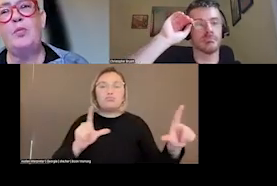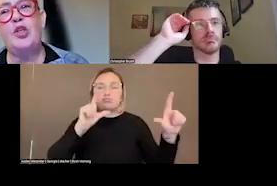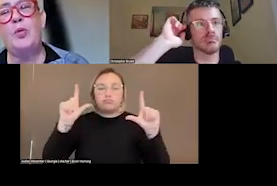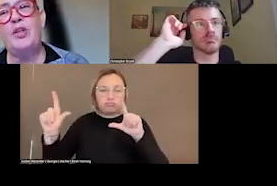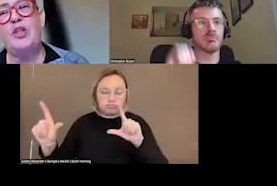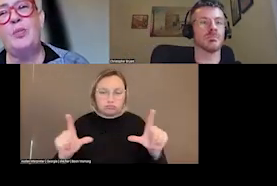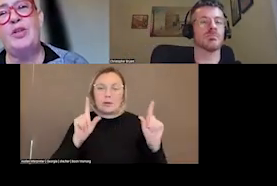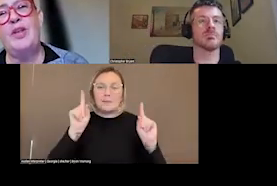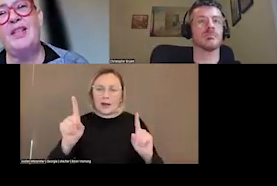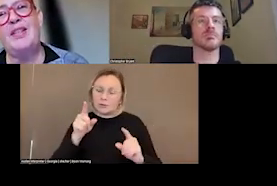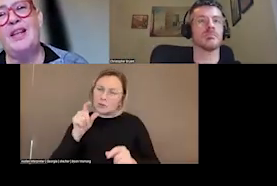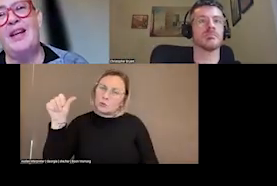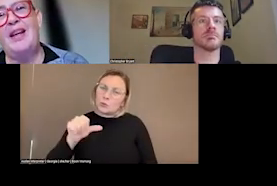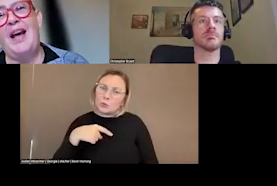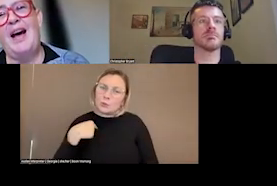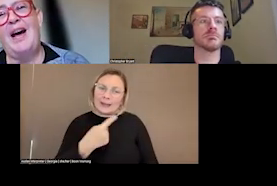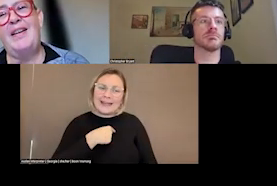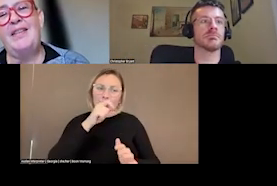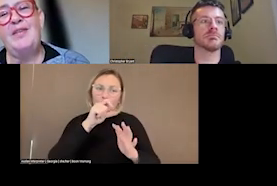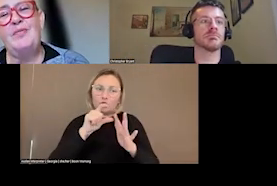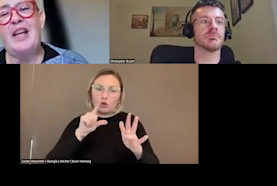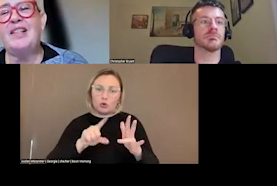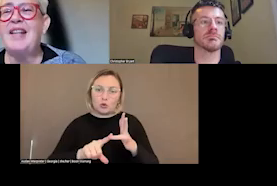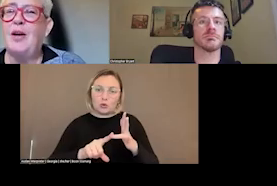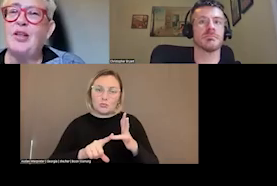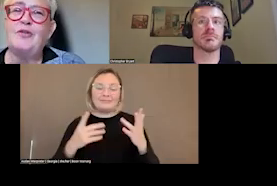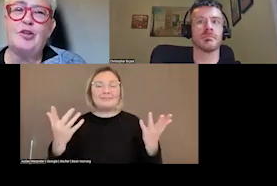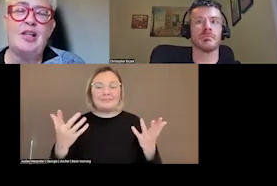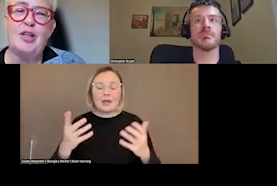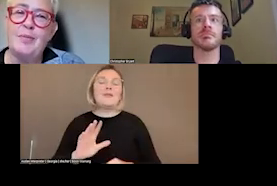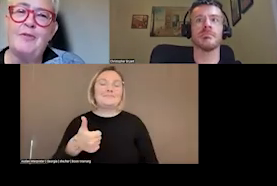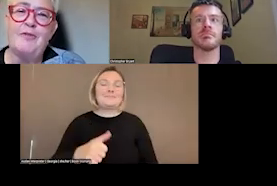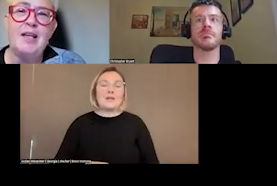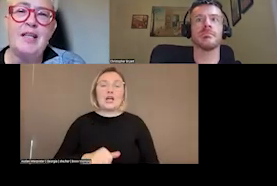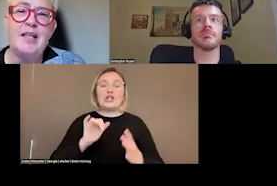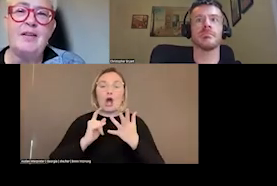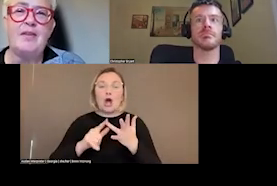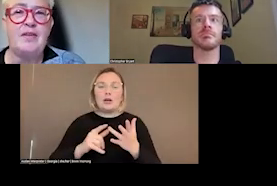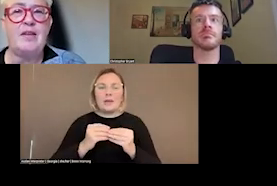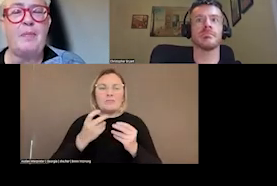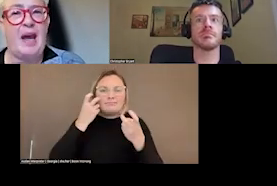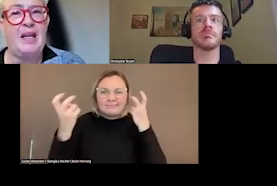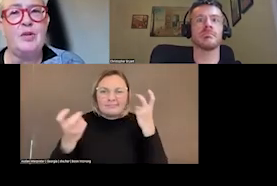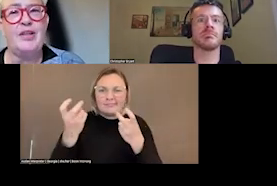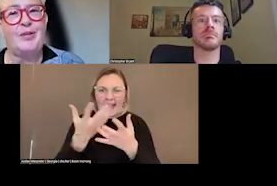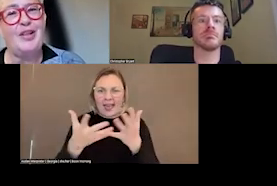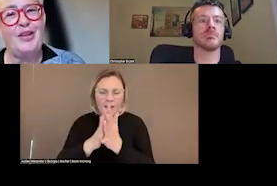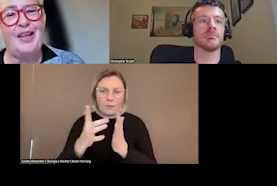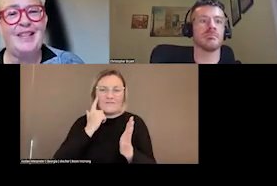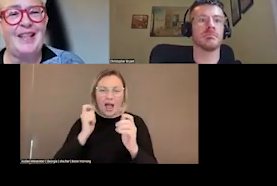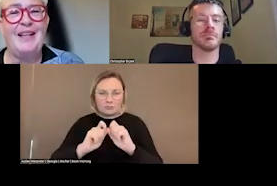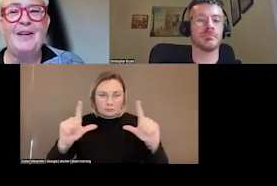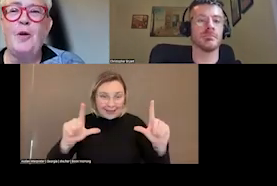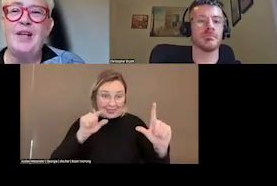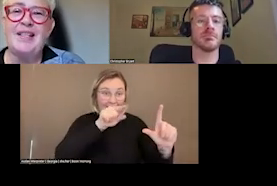But should we do this? Yeah, just now. So in terms of finding the page or the screenshot that you